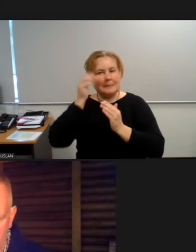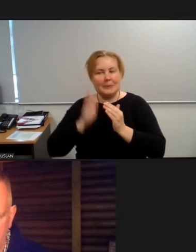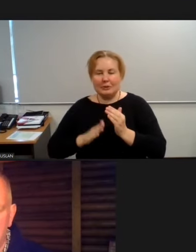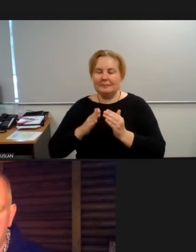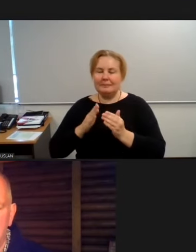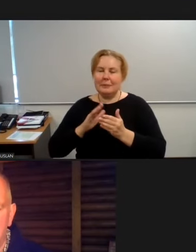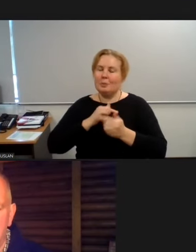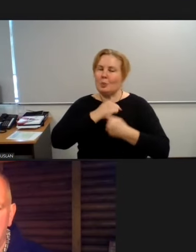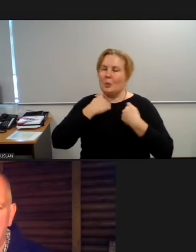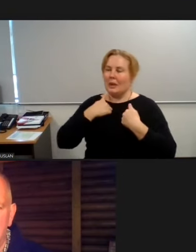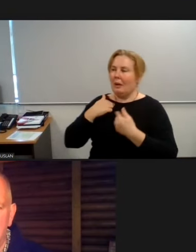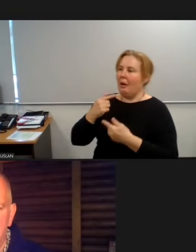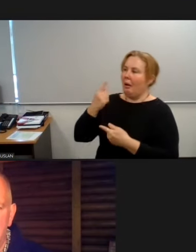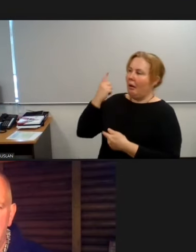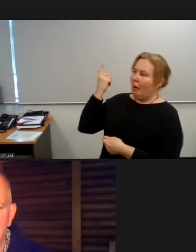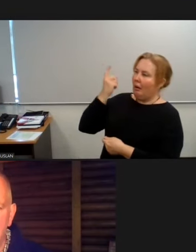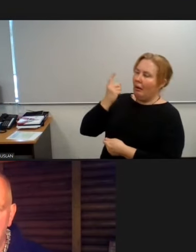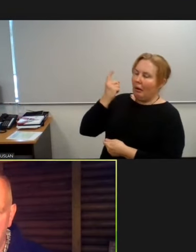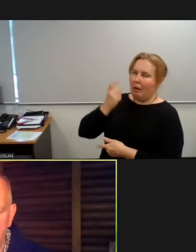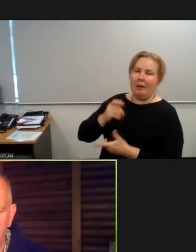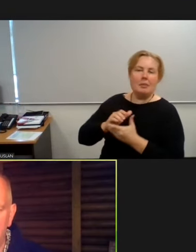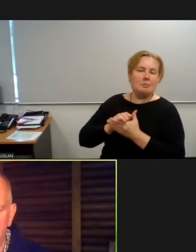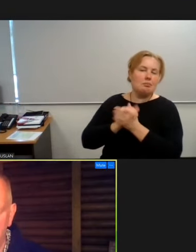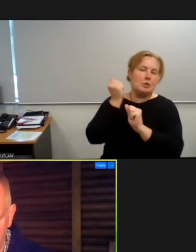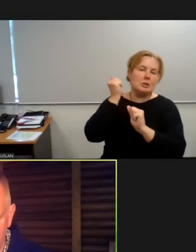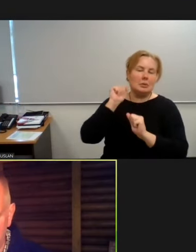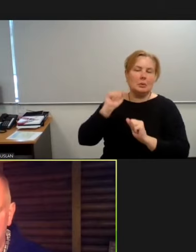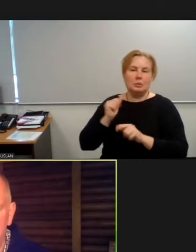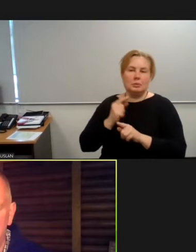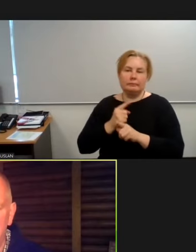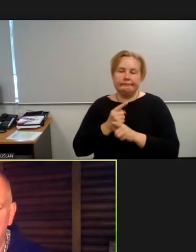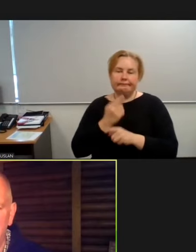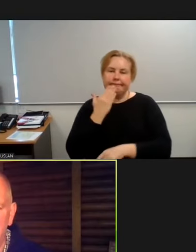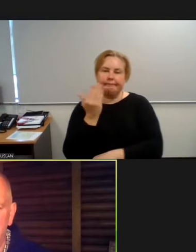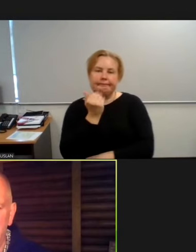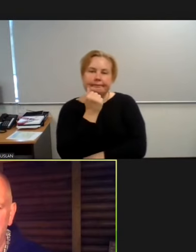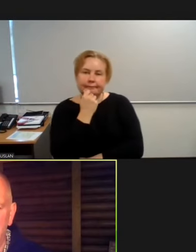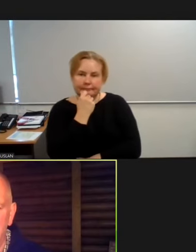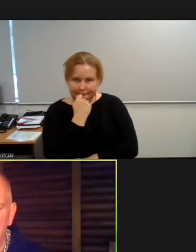for being with us today as well. Have a lovely day. Thank you.